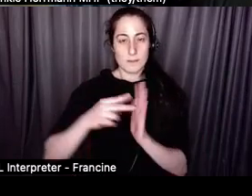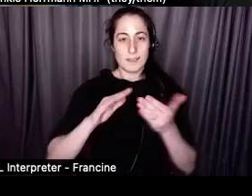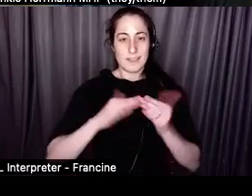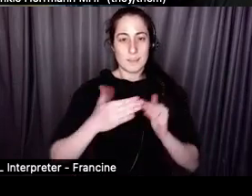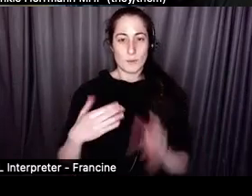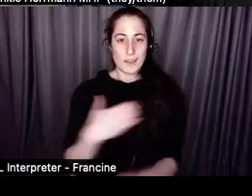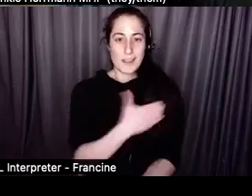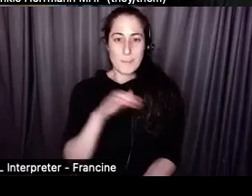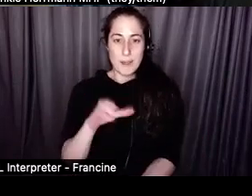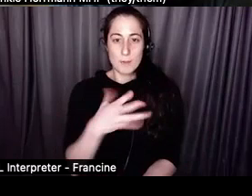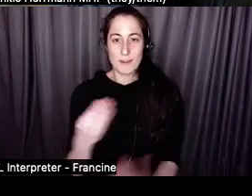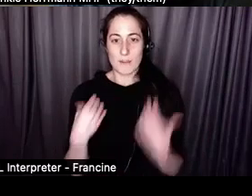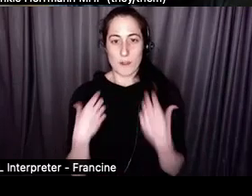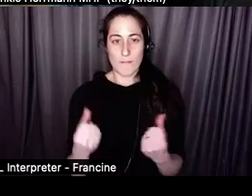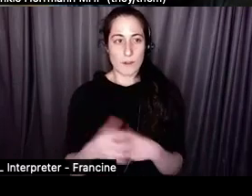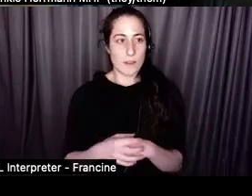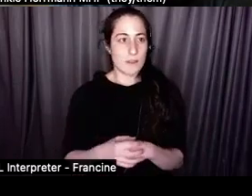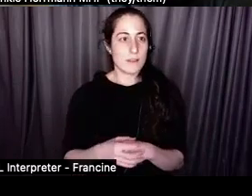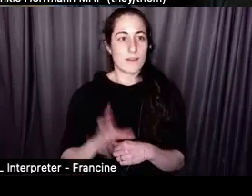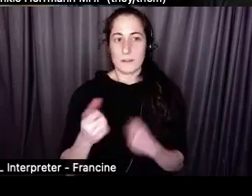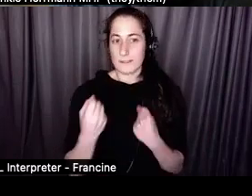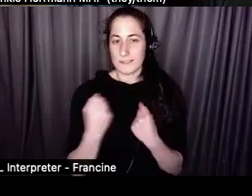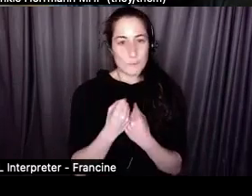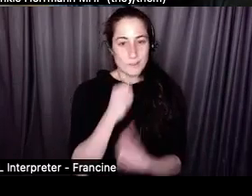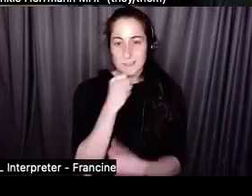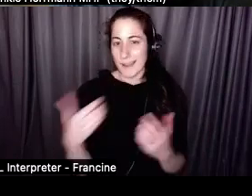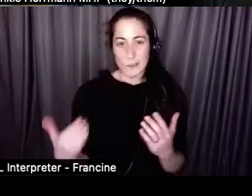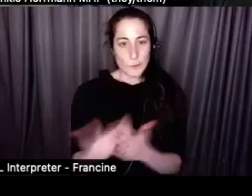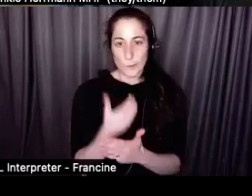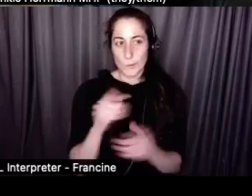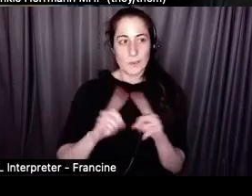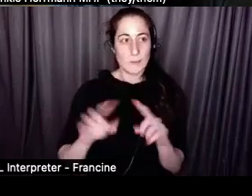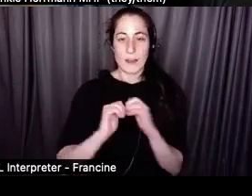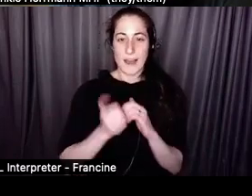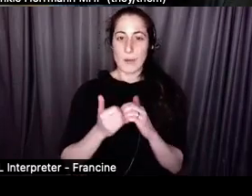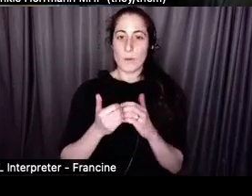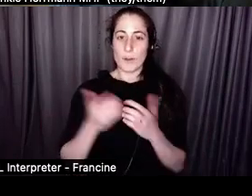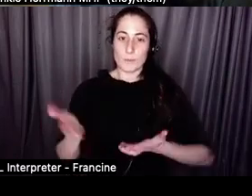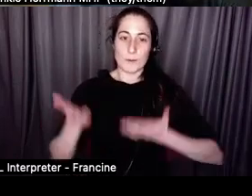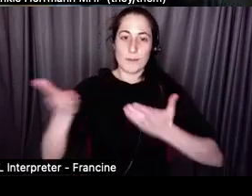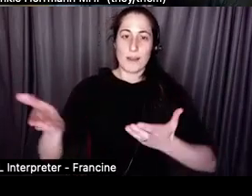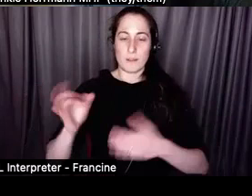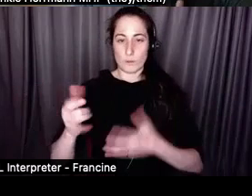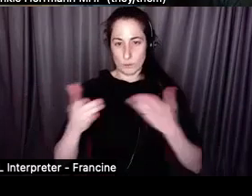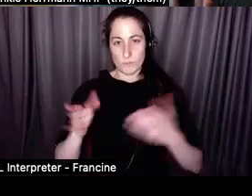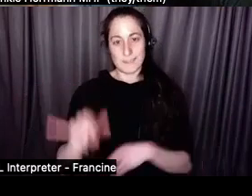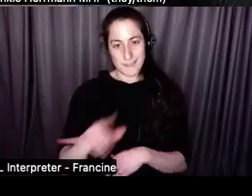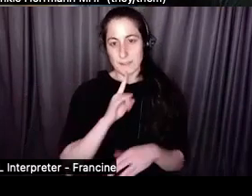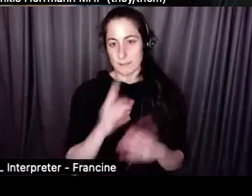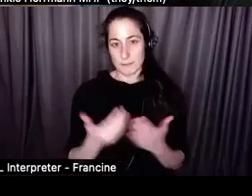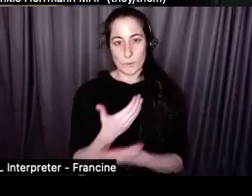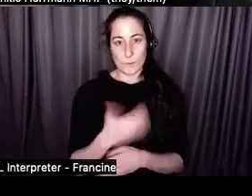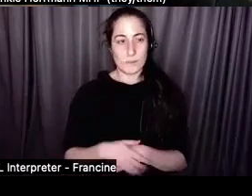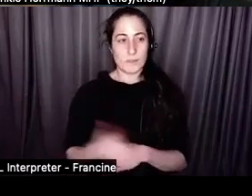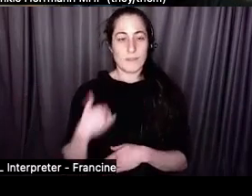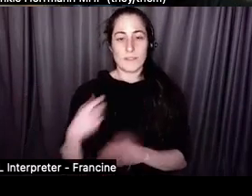Recovery. These supports aren't new, but the way that they're being administered is new, and it's kind of a dual